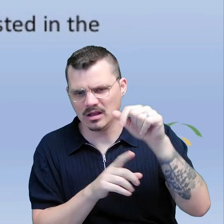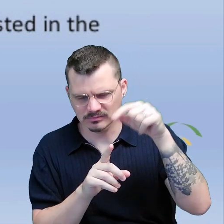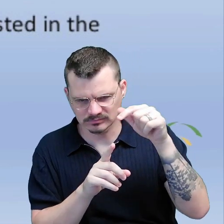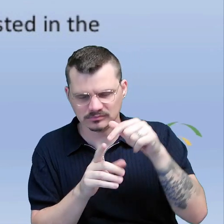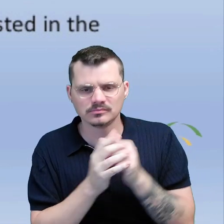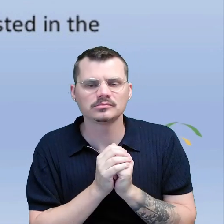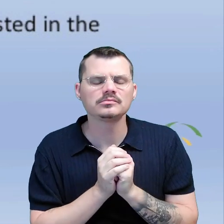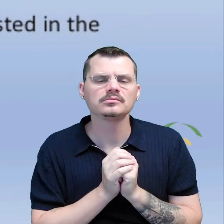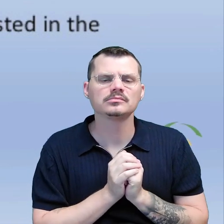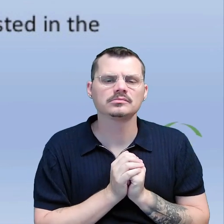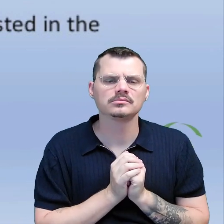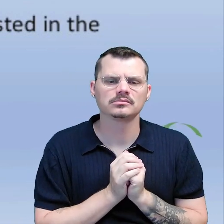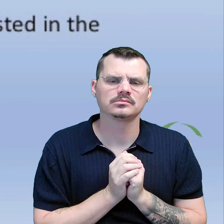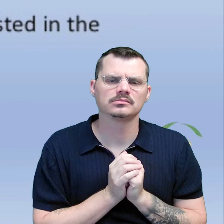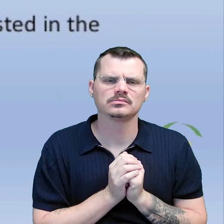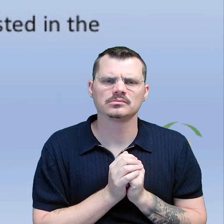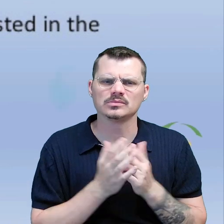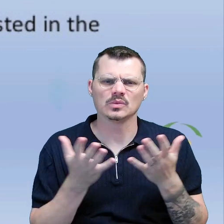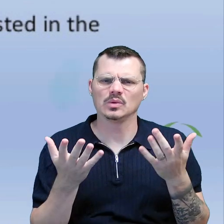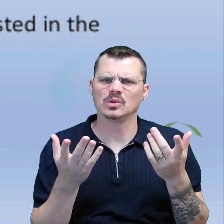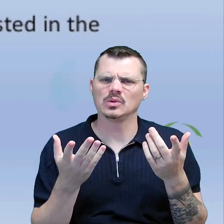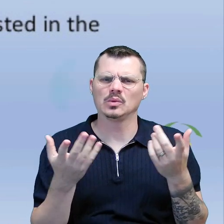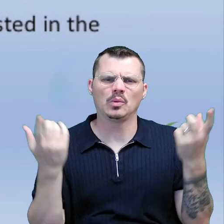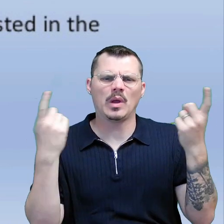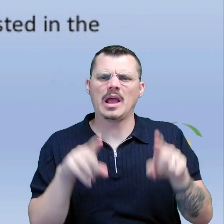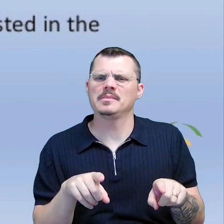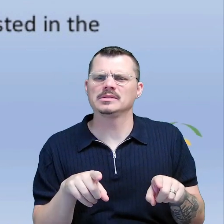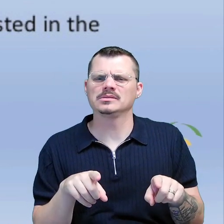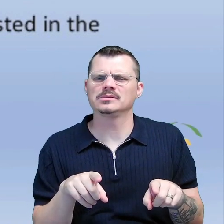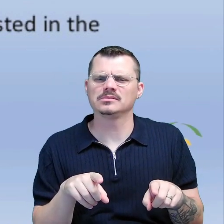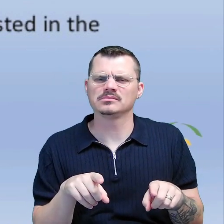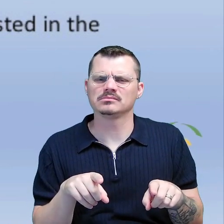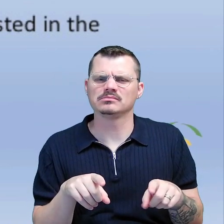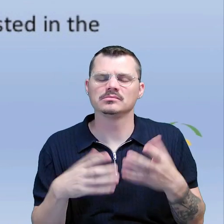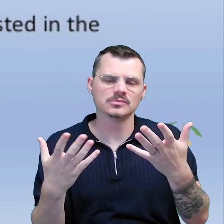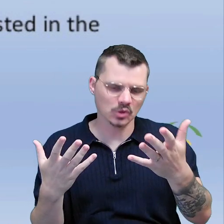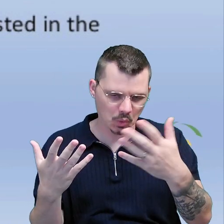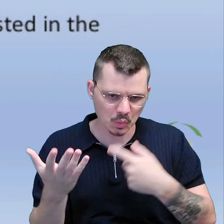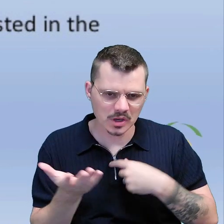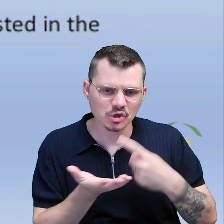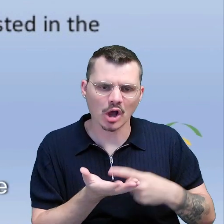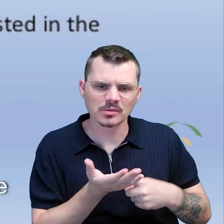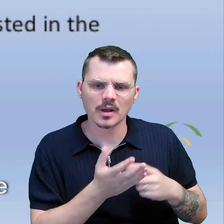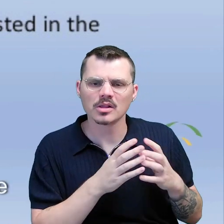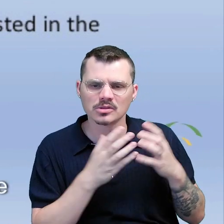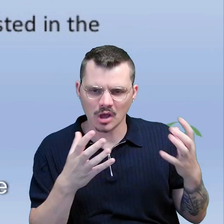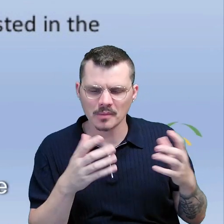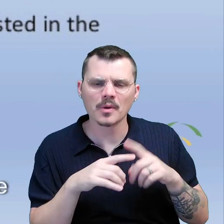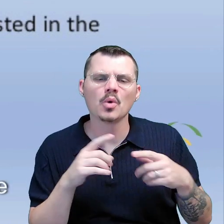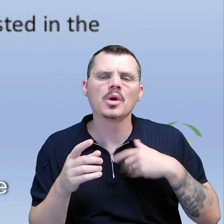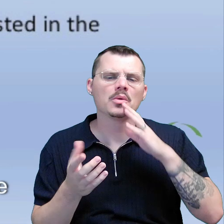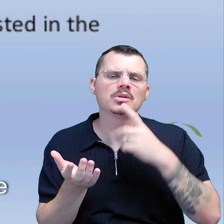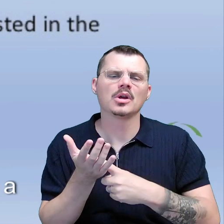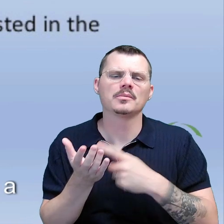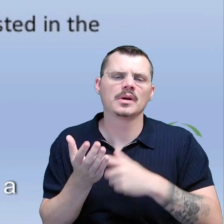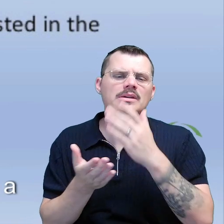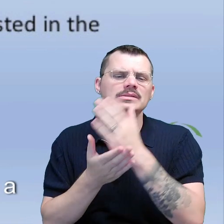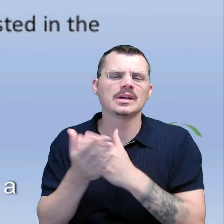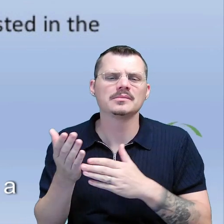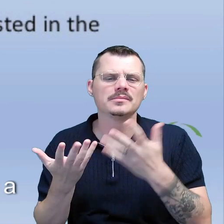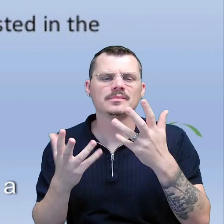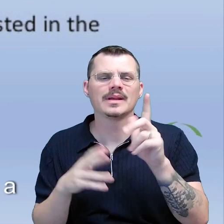se, what happens? Well, we've talked about a lot of it. We're also going to talk about some late